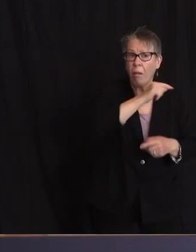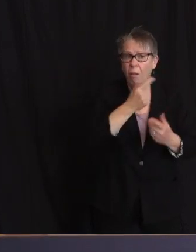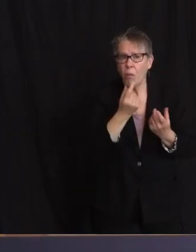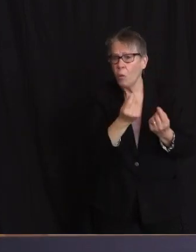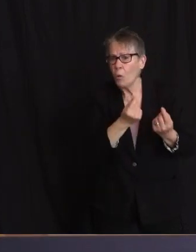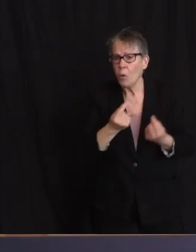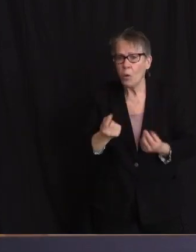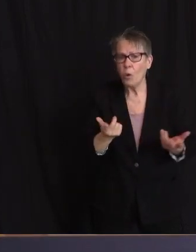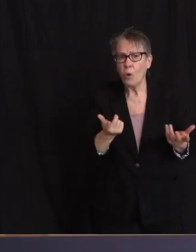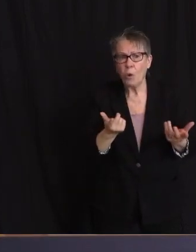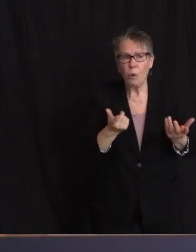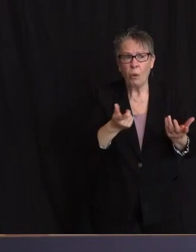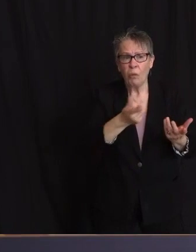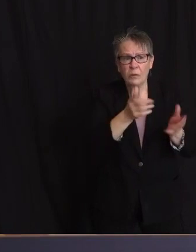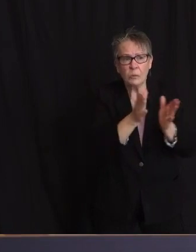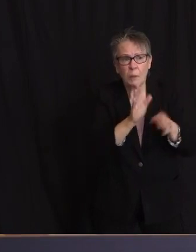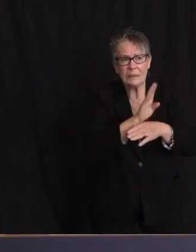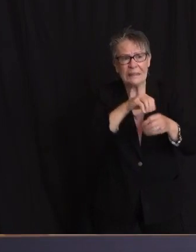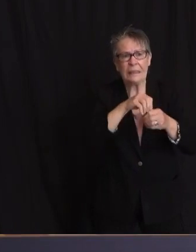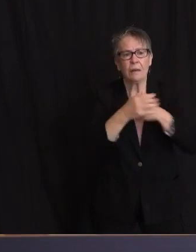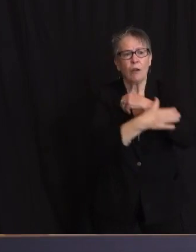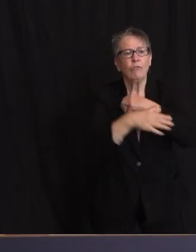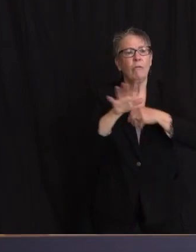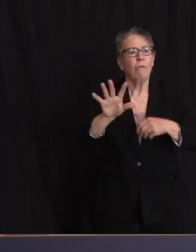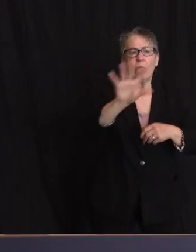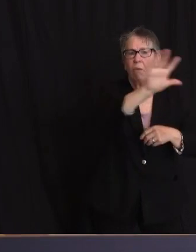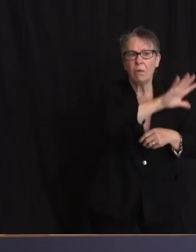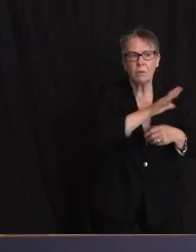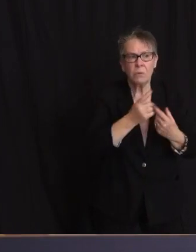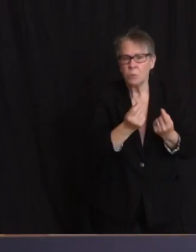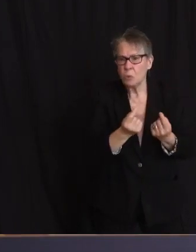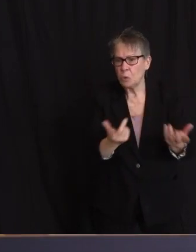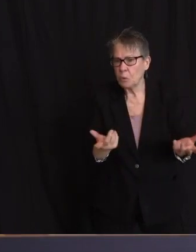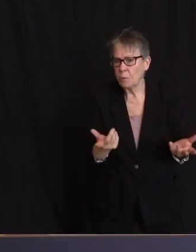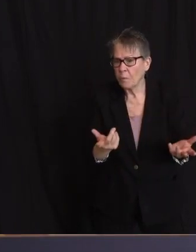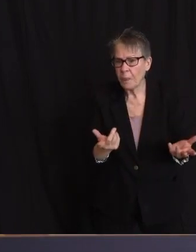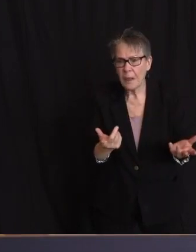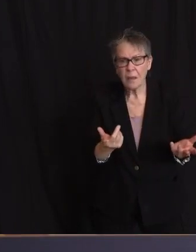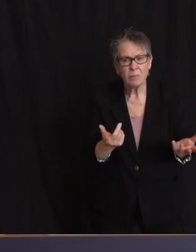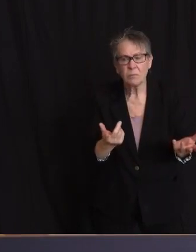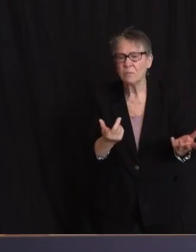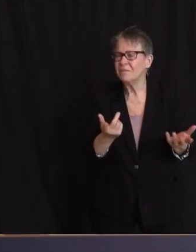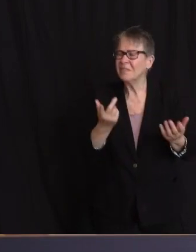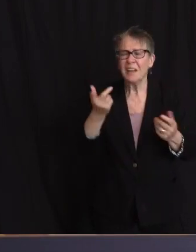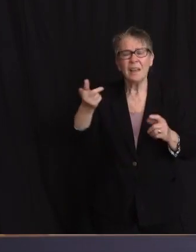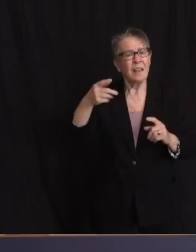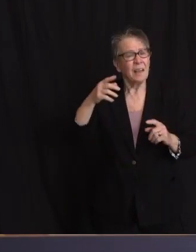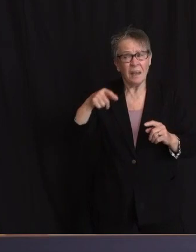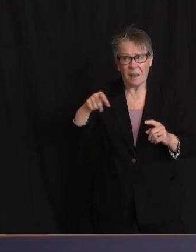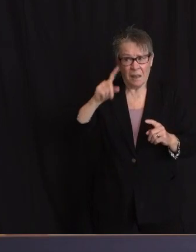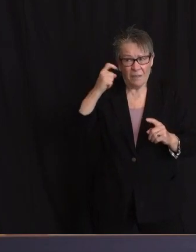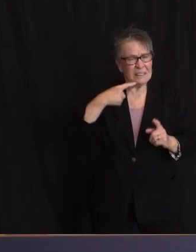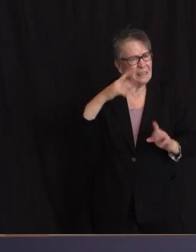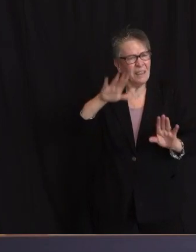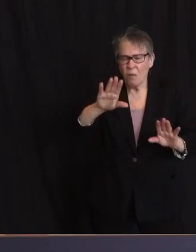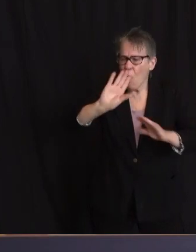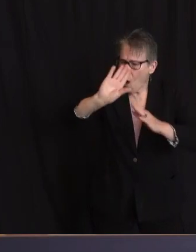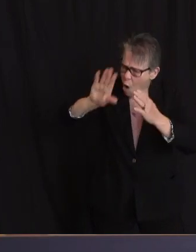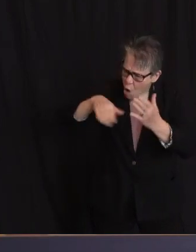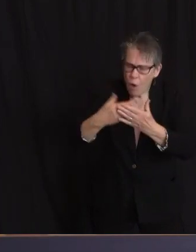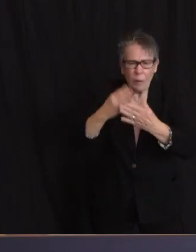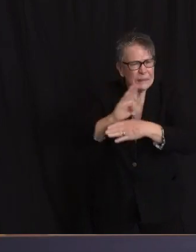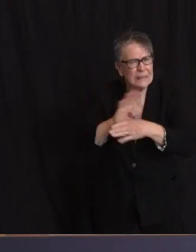unfortunately, this just in, look at the amount of unemployment claims. It's tens of multiples of any historic